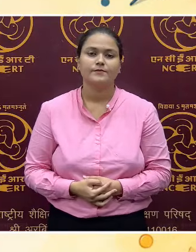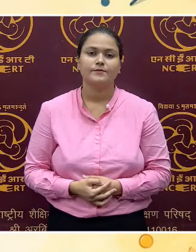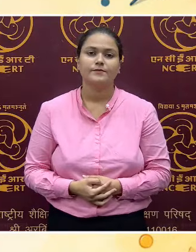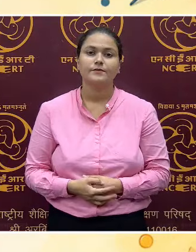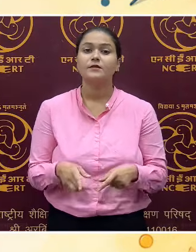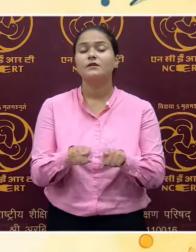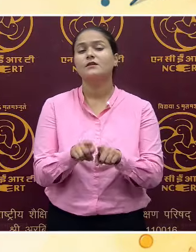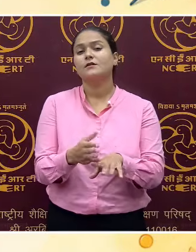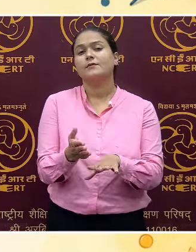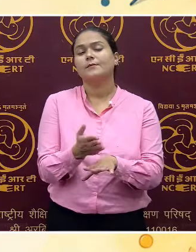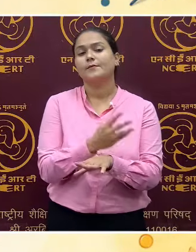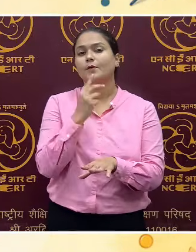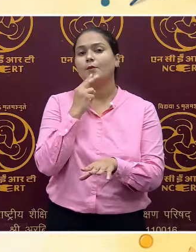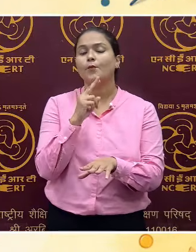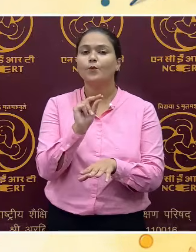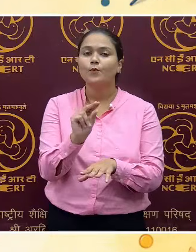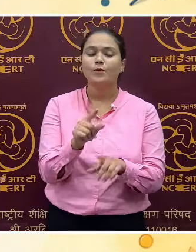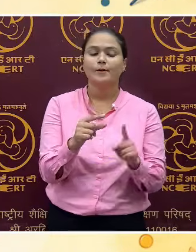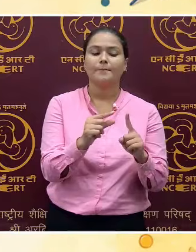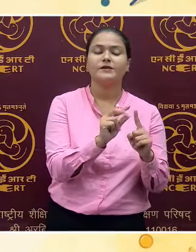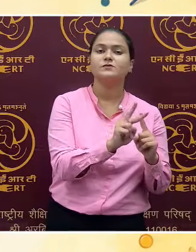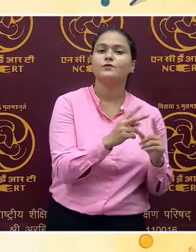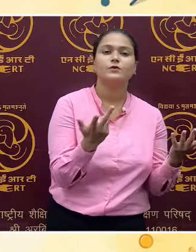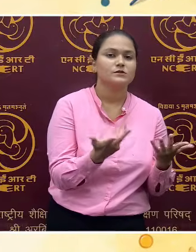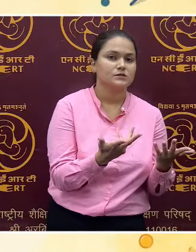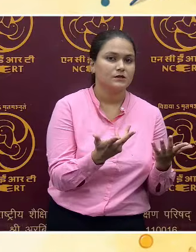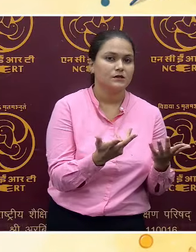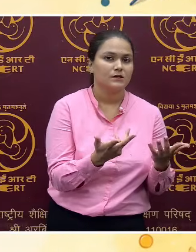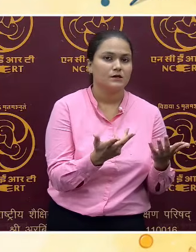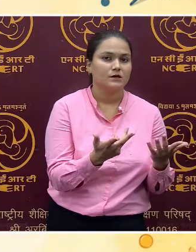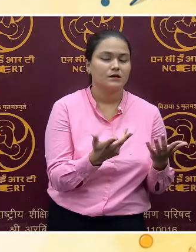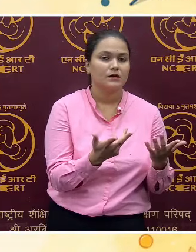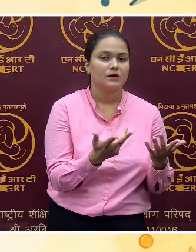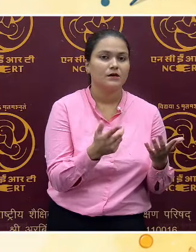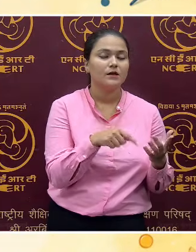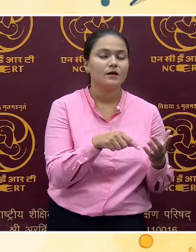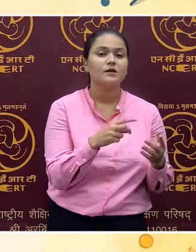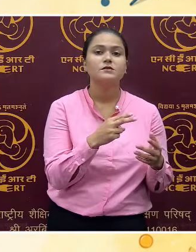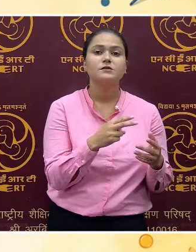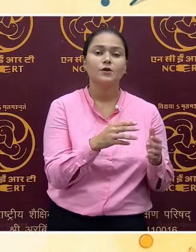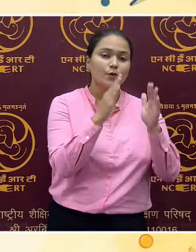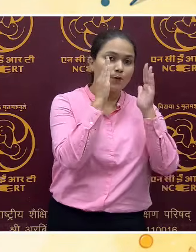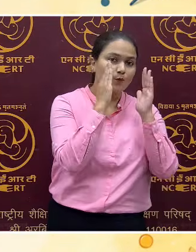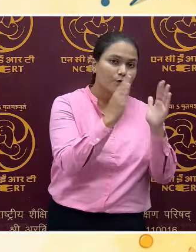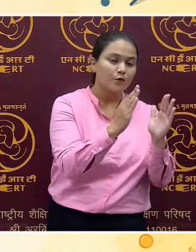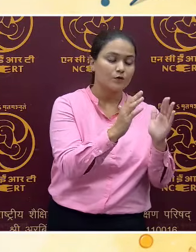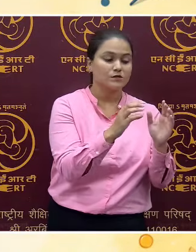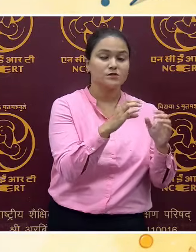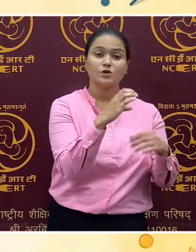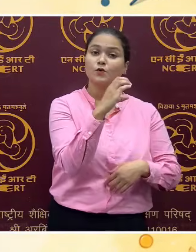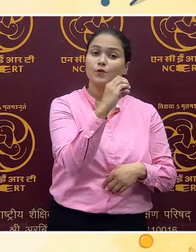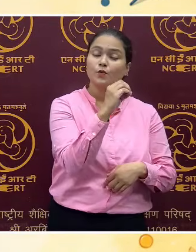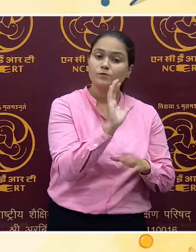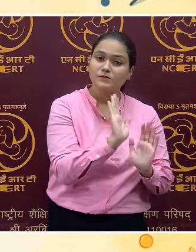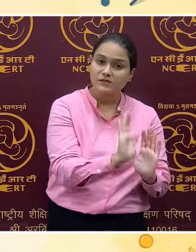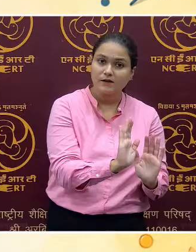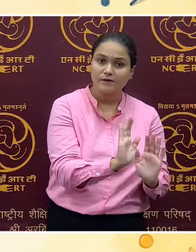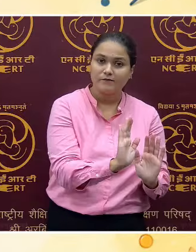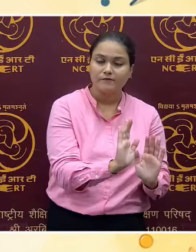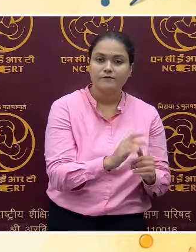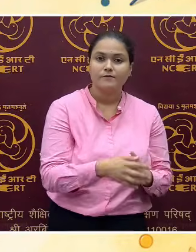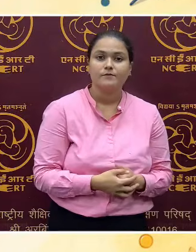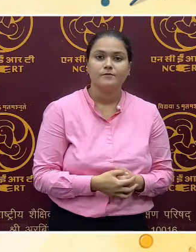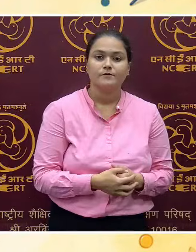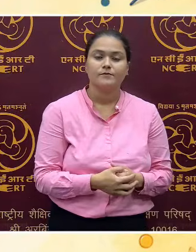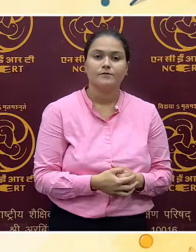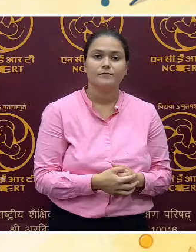I said earlier, what is passive voice? It's that voice in which the focus on object is